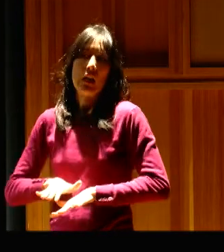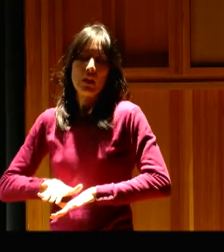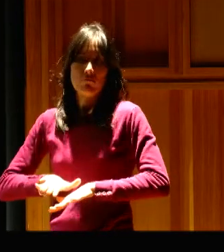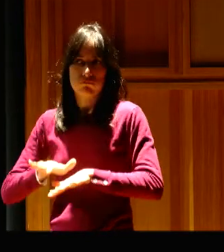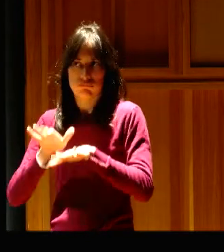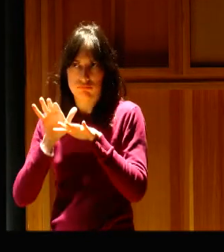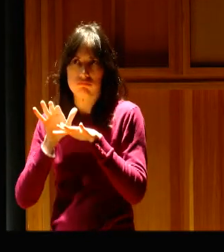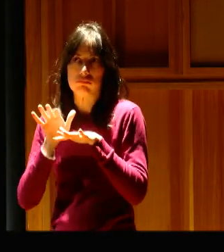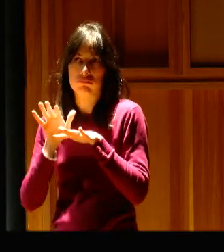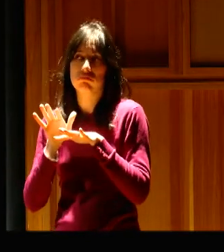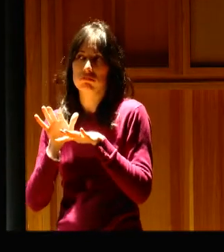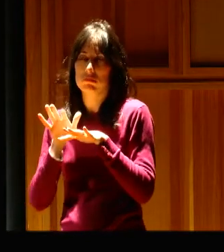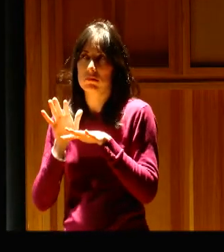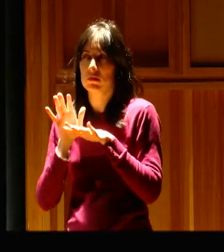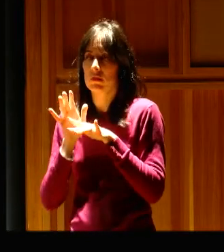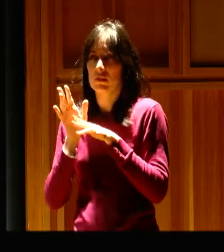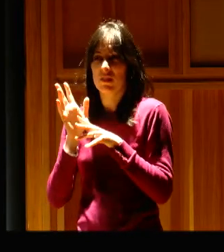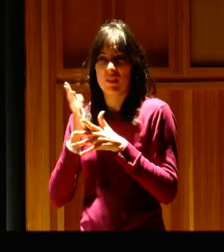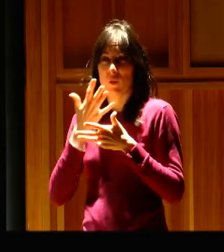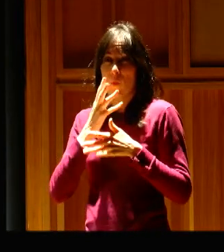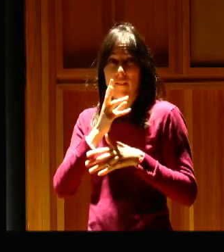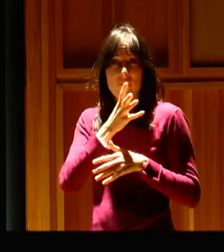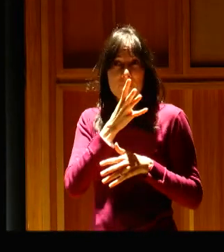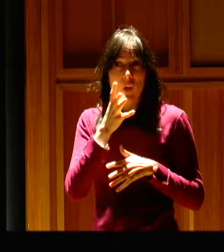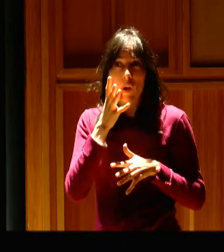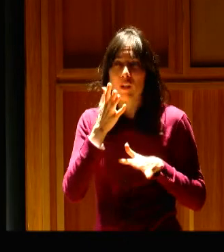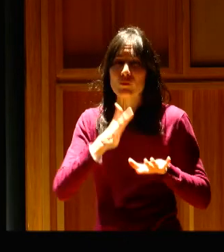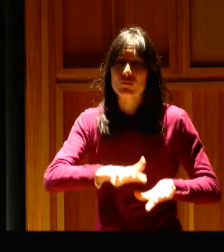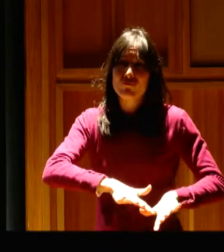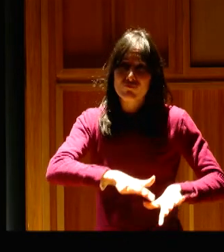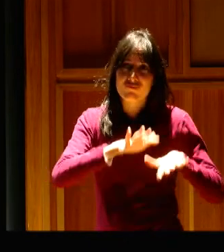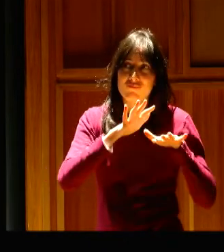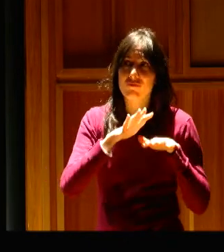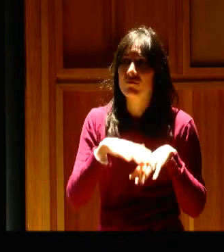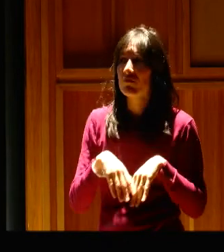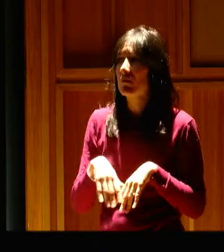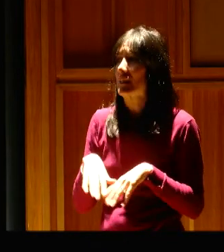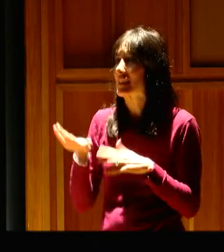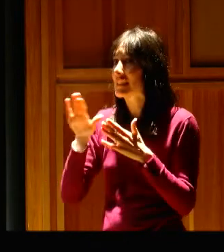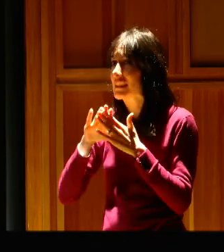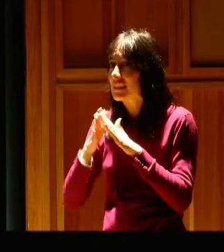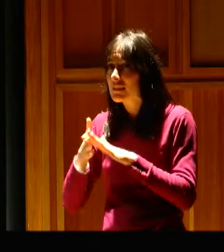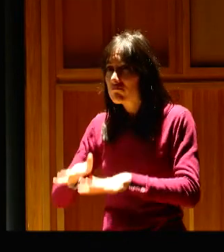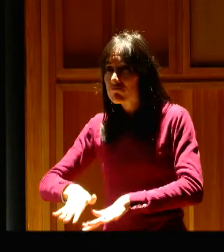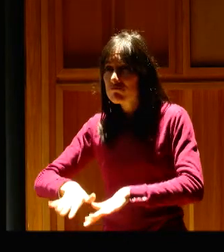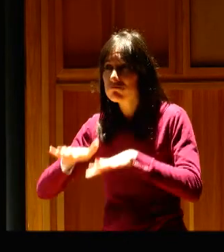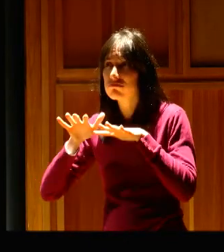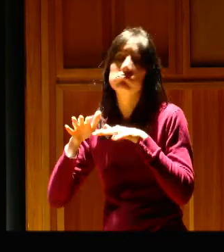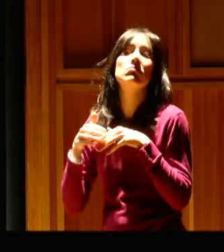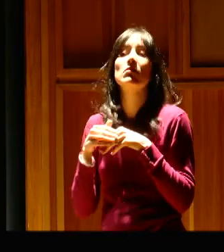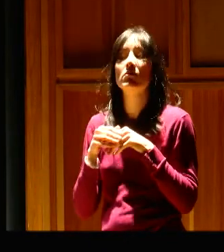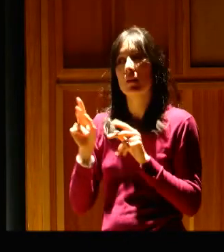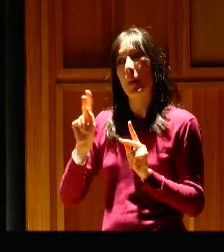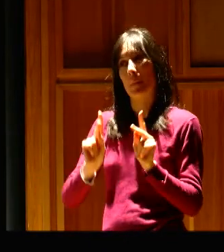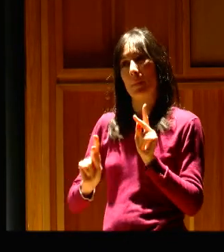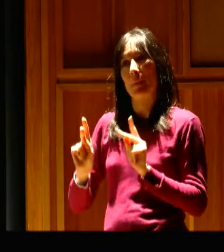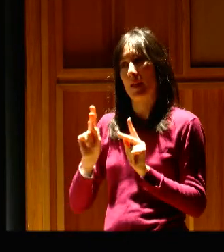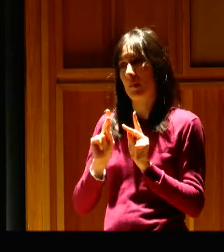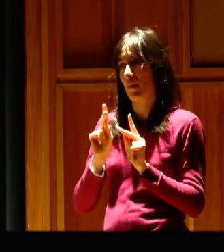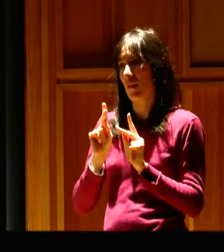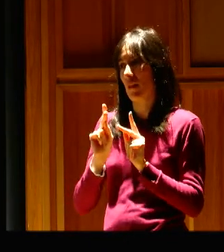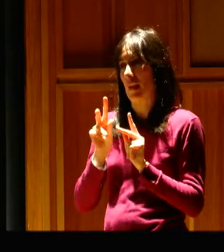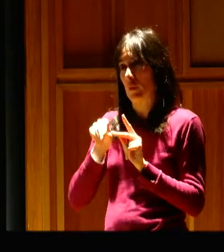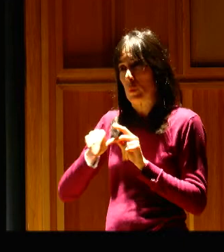extreme flooding of historic farmlands, of river cities, and displaced not just households,